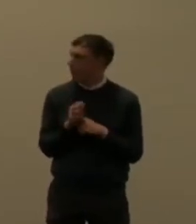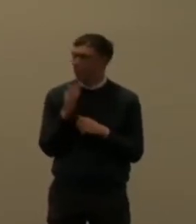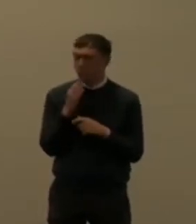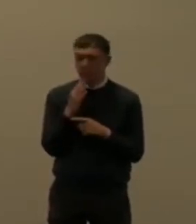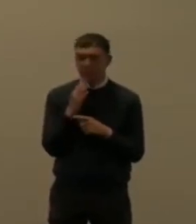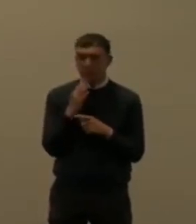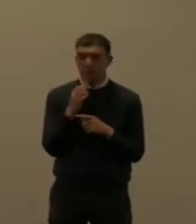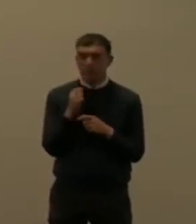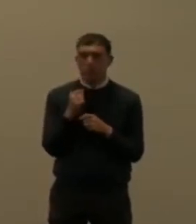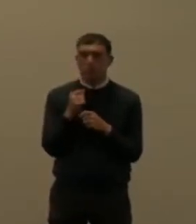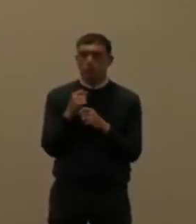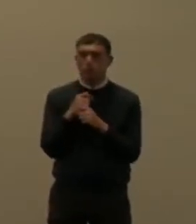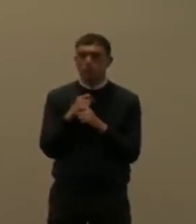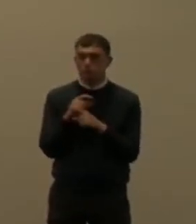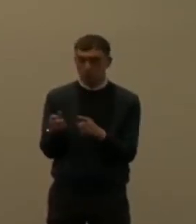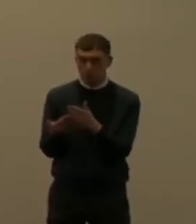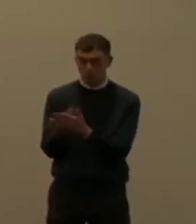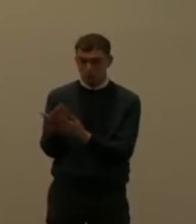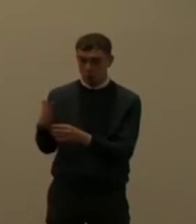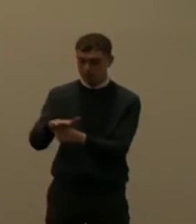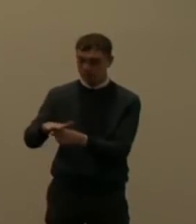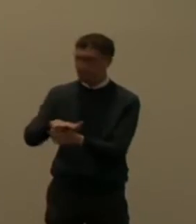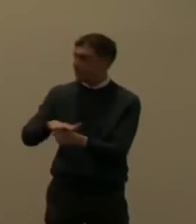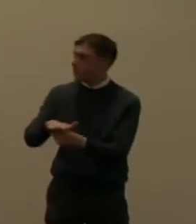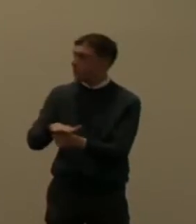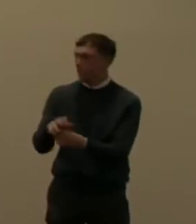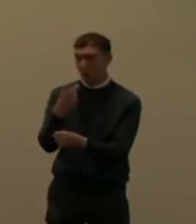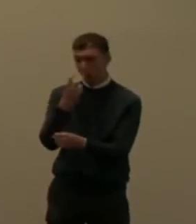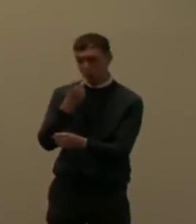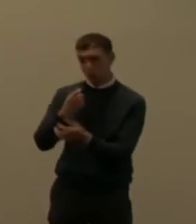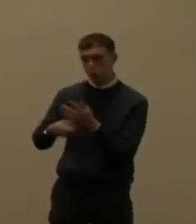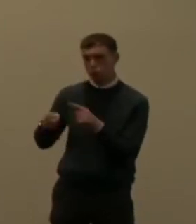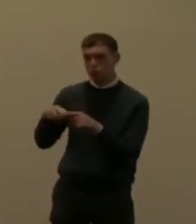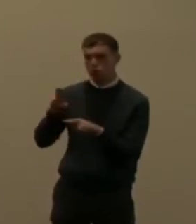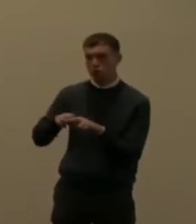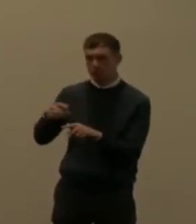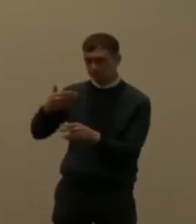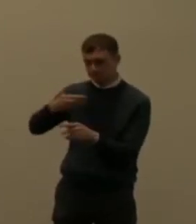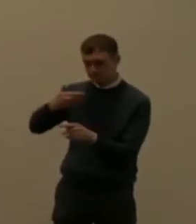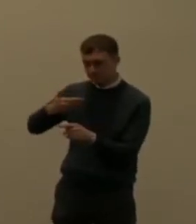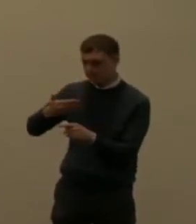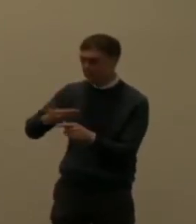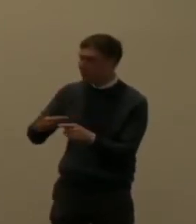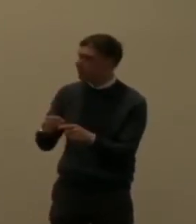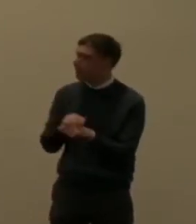push my code, my solution to the new environment, I have the old references. I have my